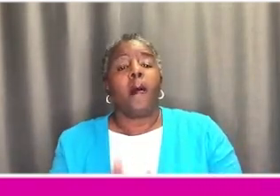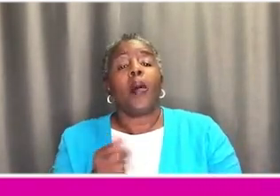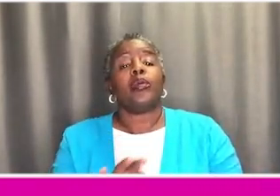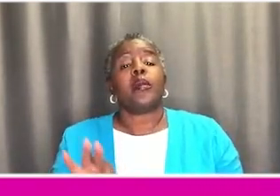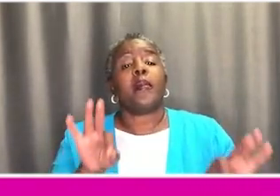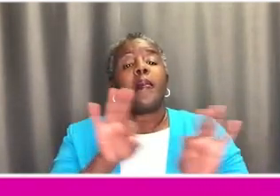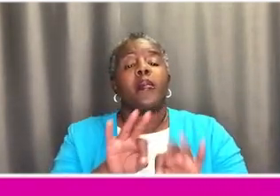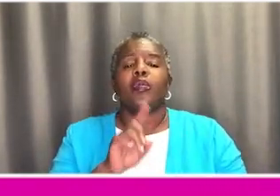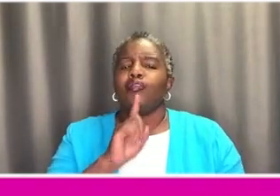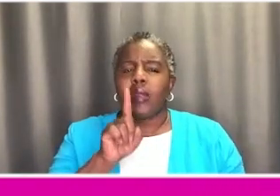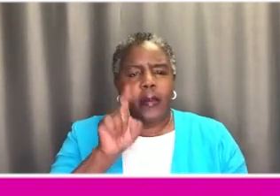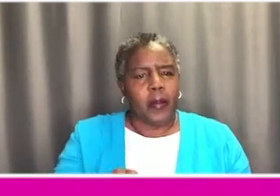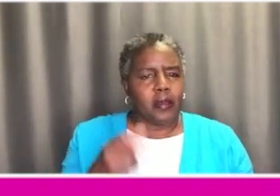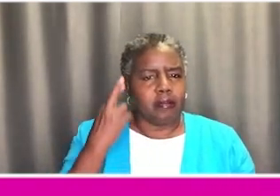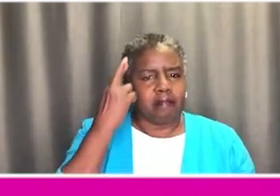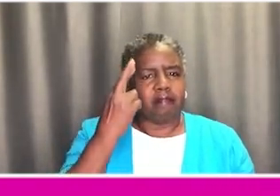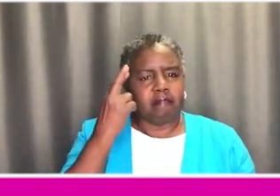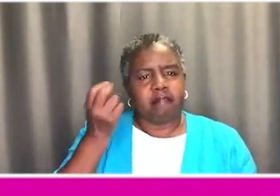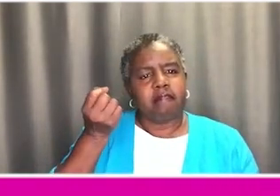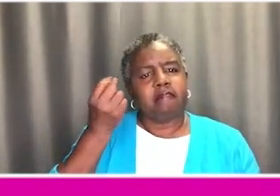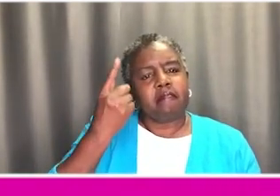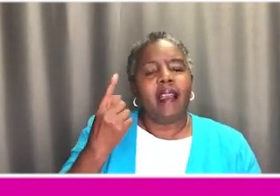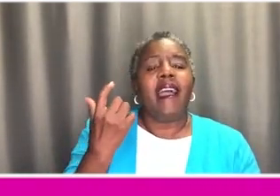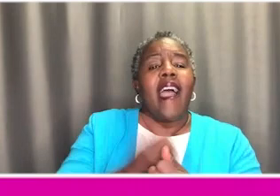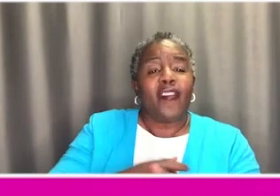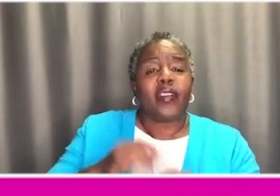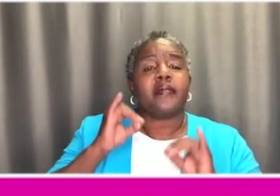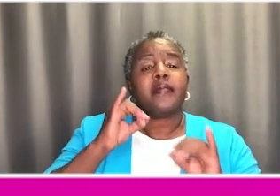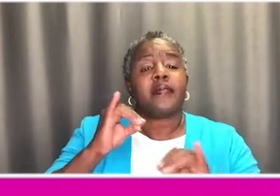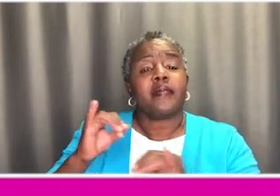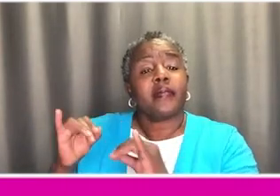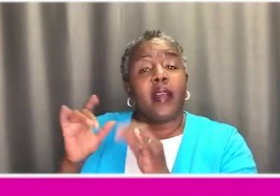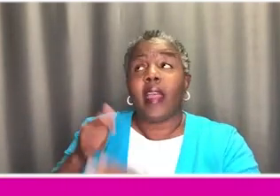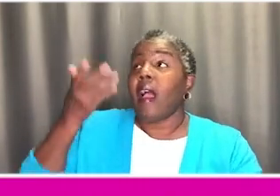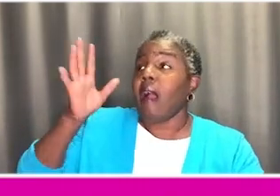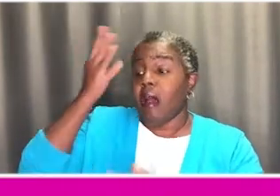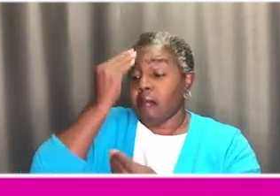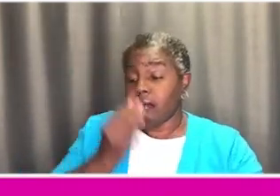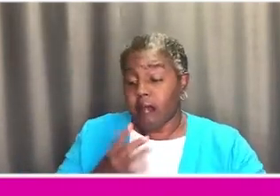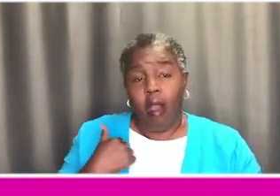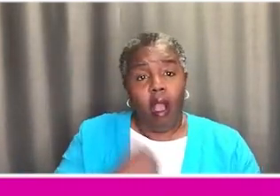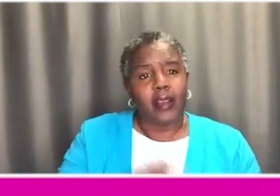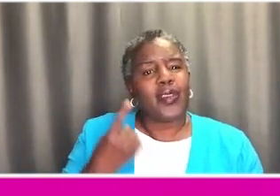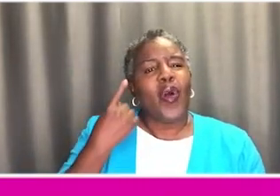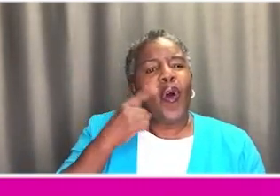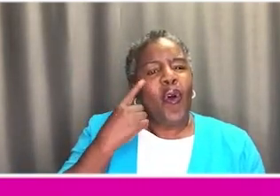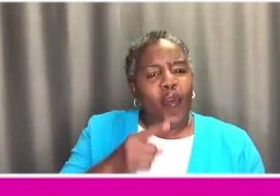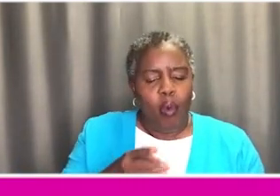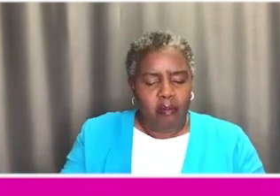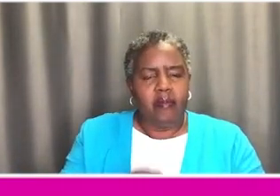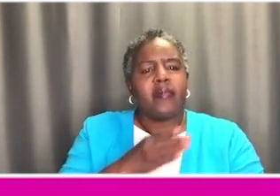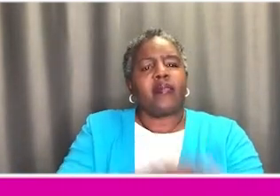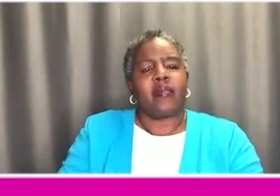must realize that every instruction that God gives us is for the